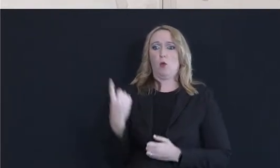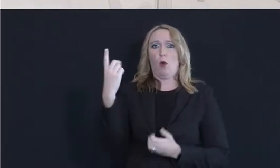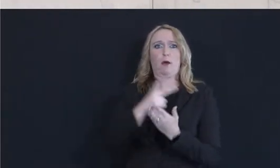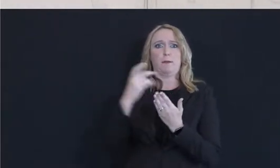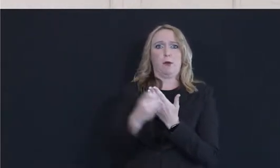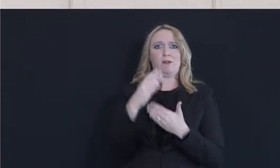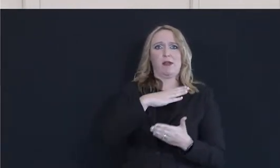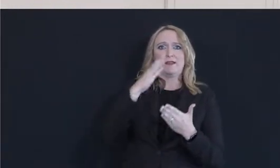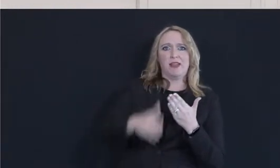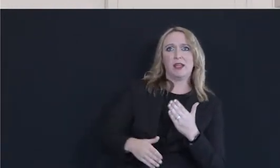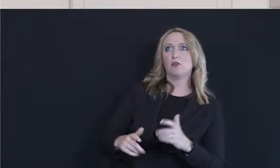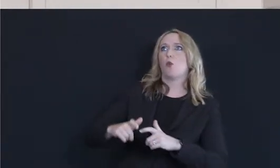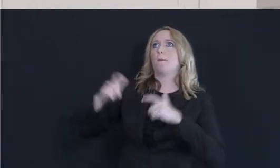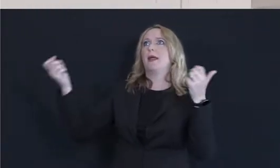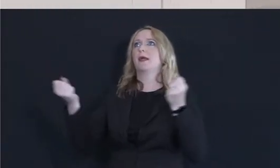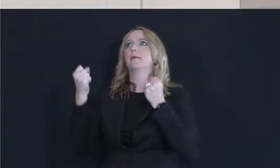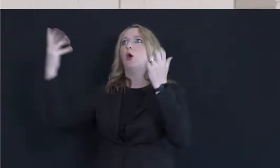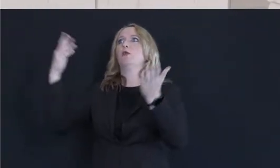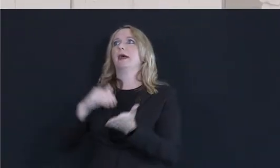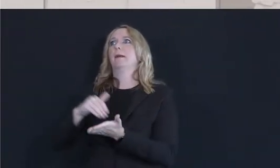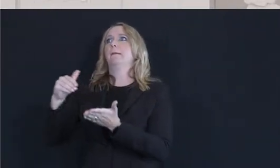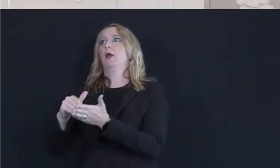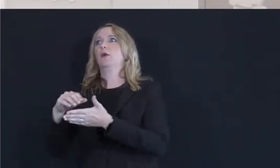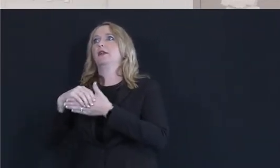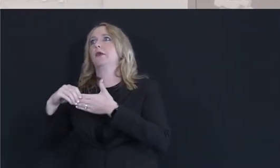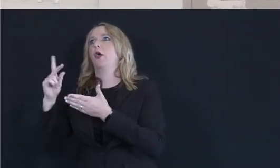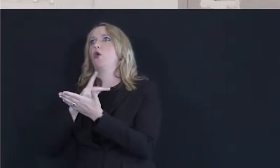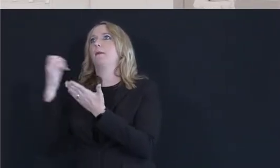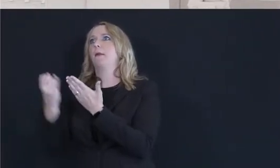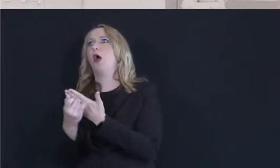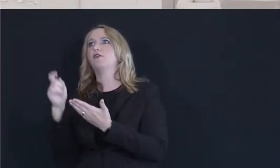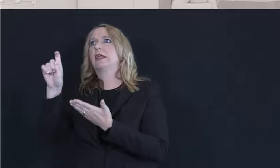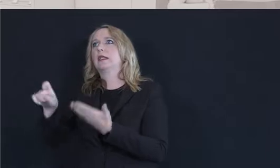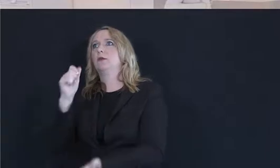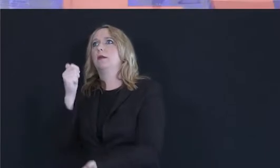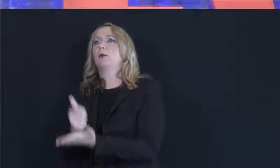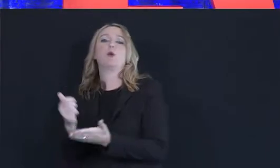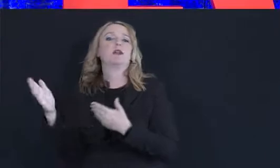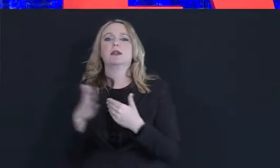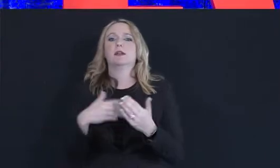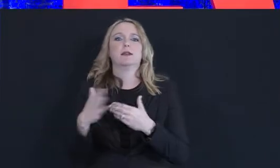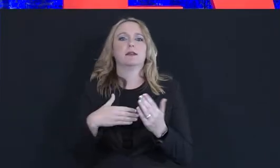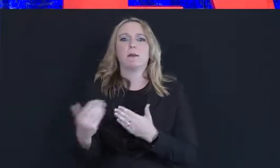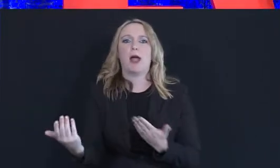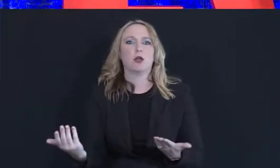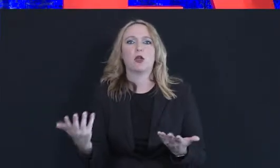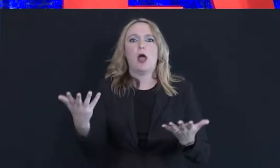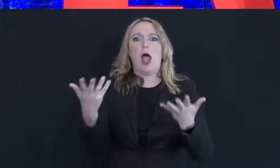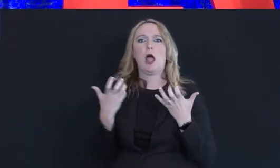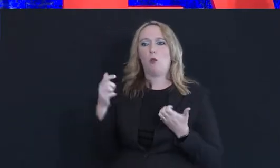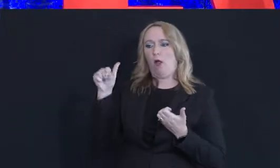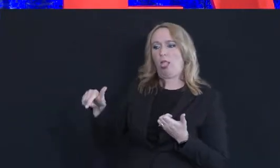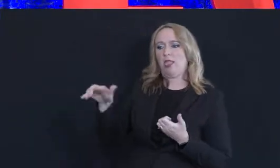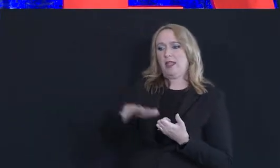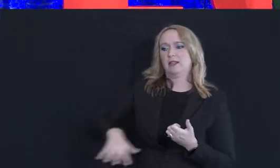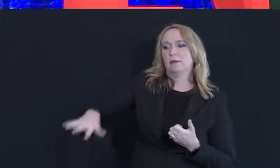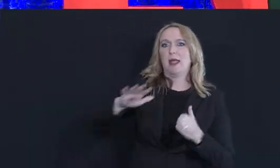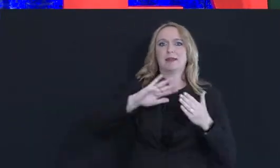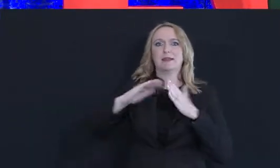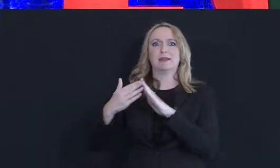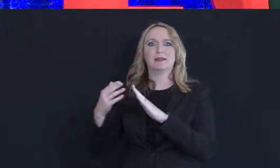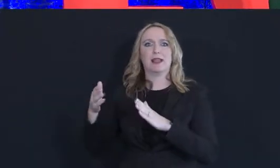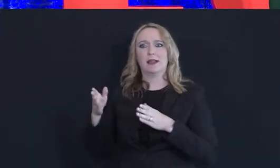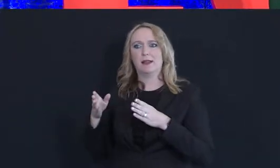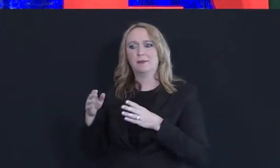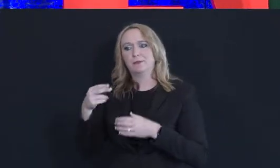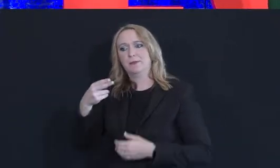and you're going to get to do it in this fabulous new space we want City Hall to be an Innovative model for the entire country and you have